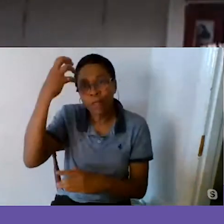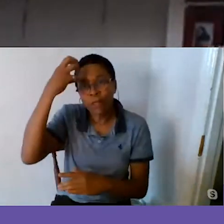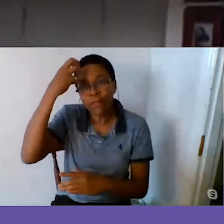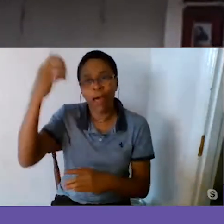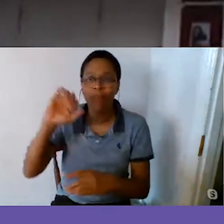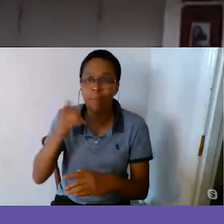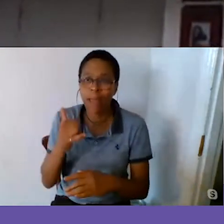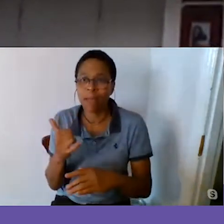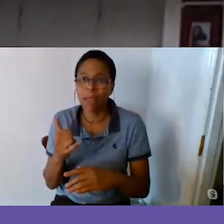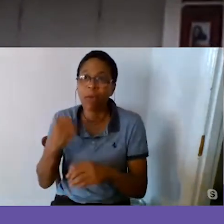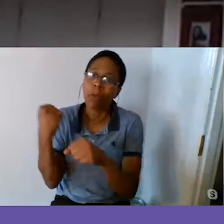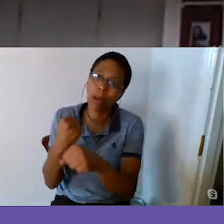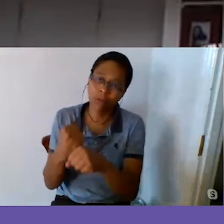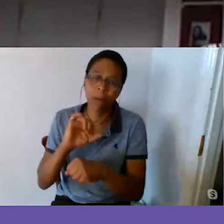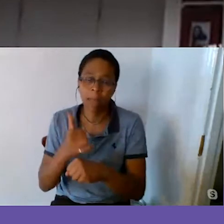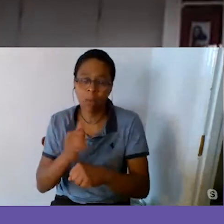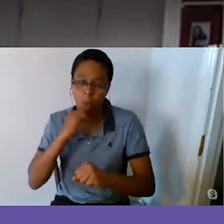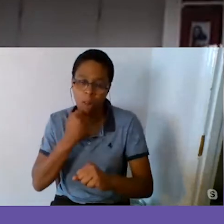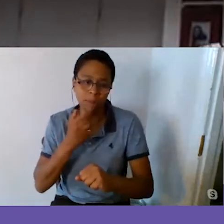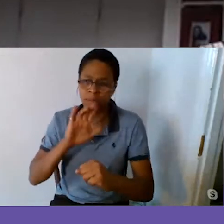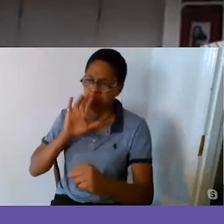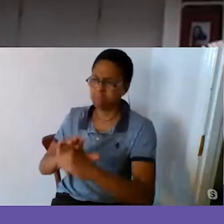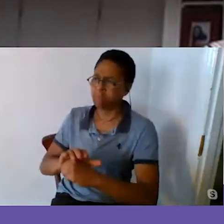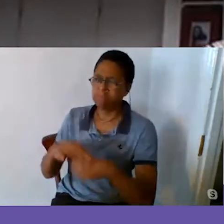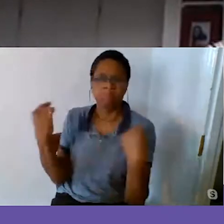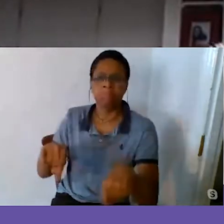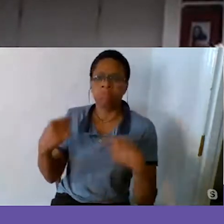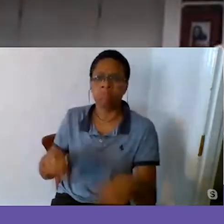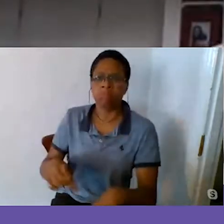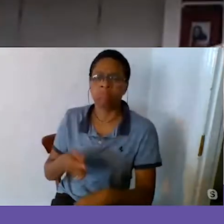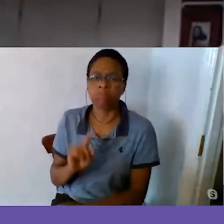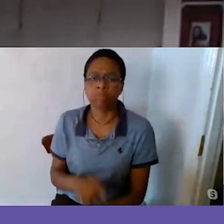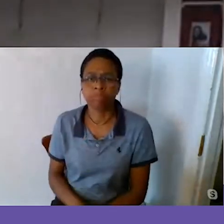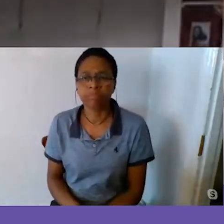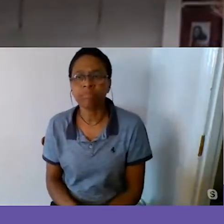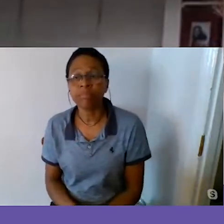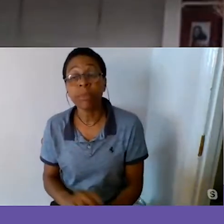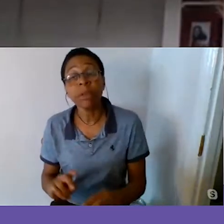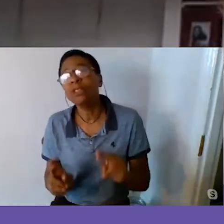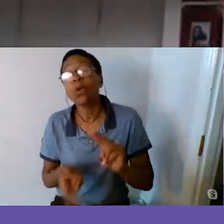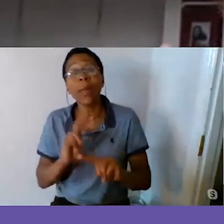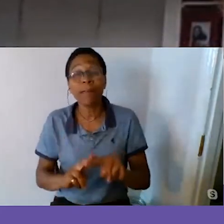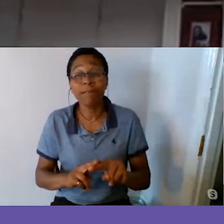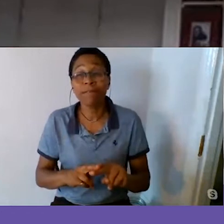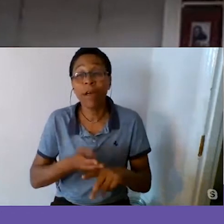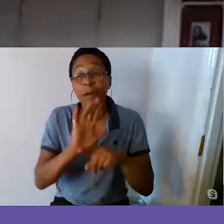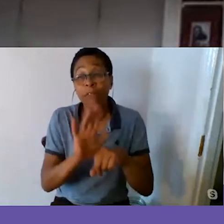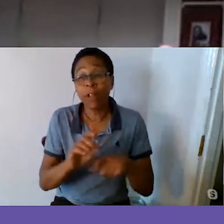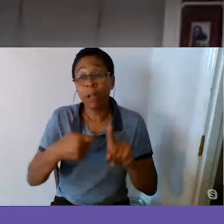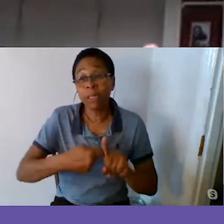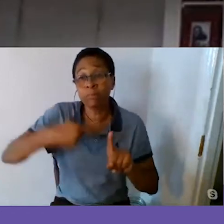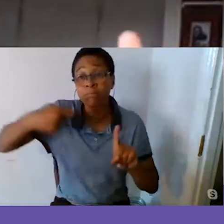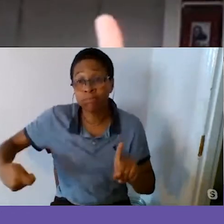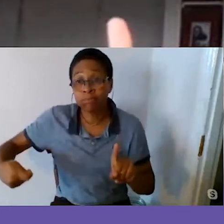So a lot of the films they usually have, if they're like a feature film, they will have two versions.